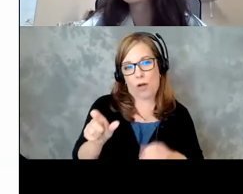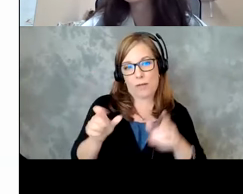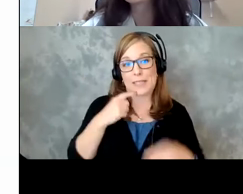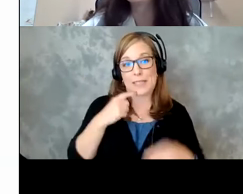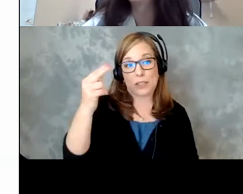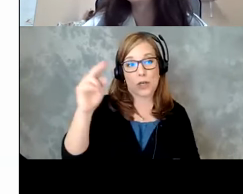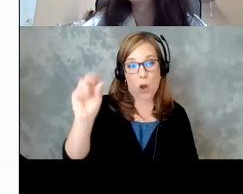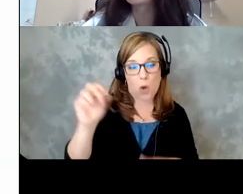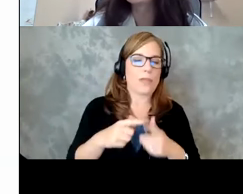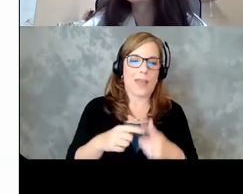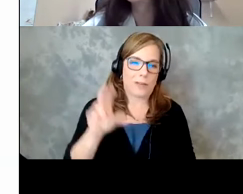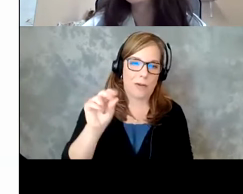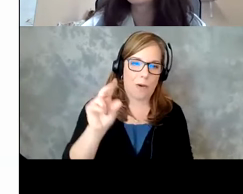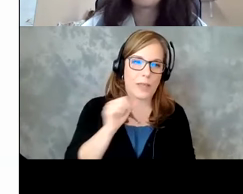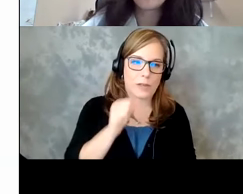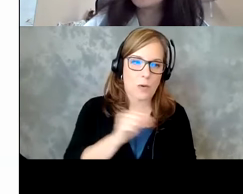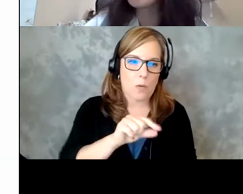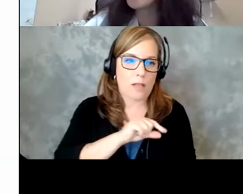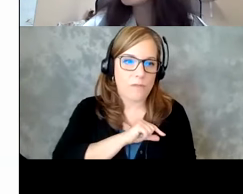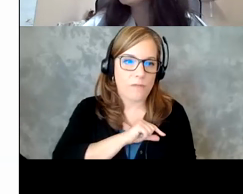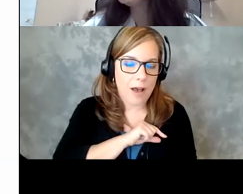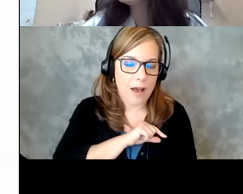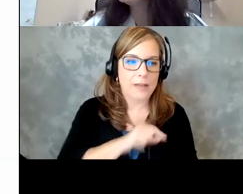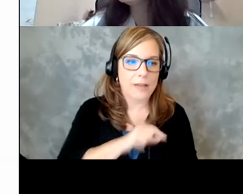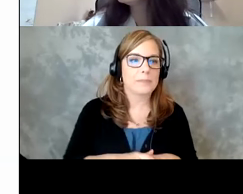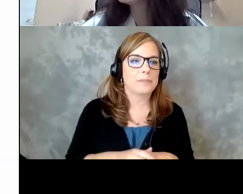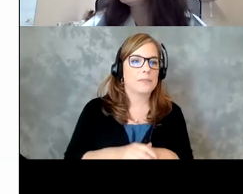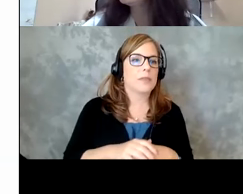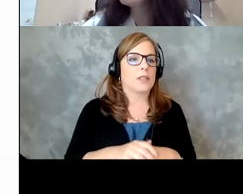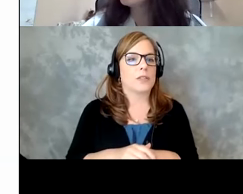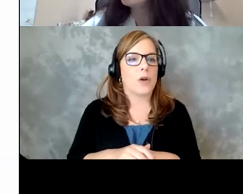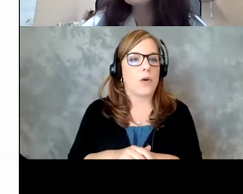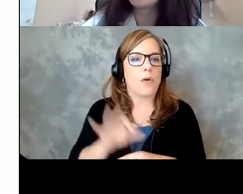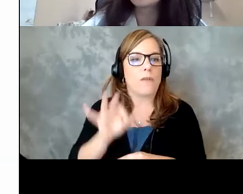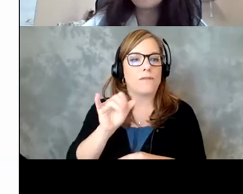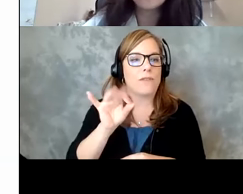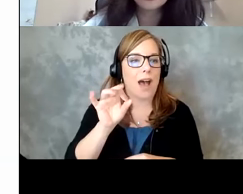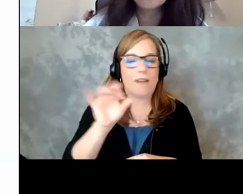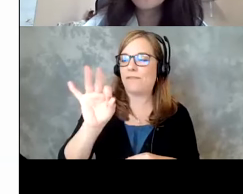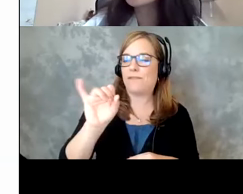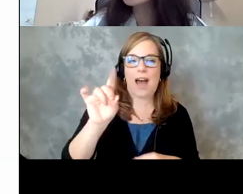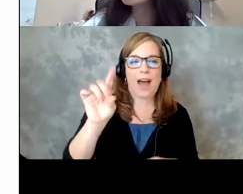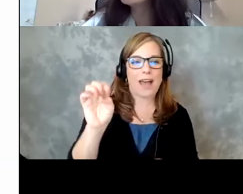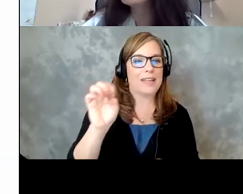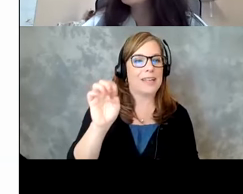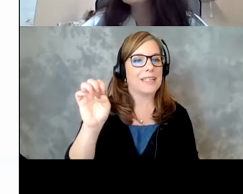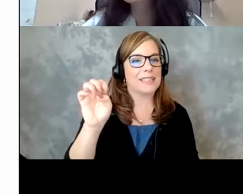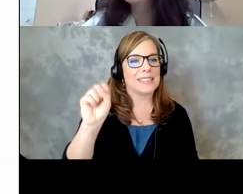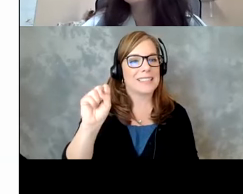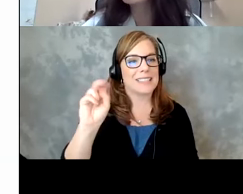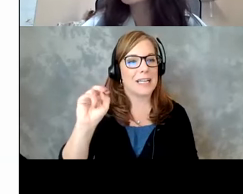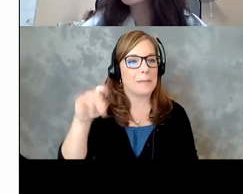So CalMedi Connect, FIDE, SNPs, and PACE programs. And then, as we mentioned in the previous